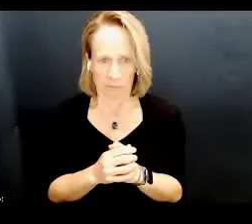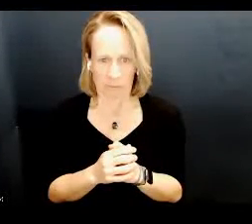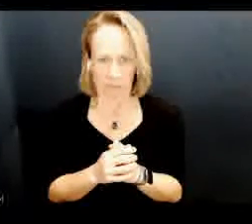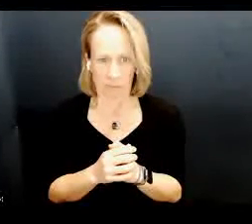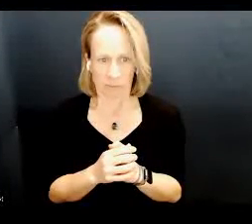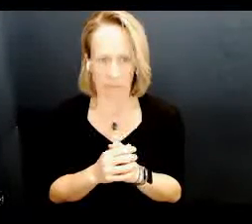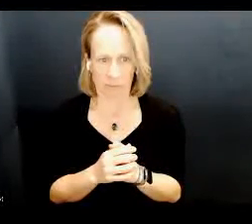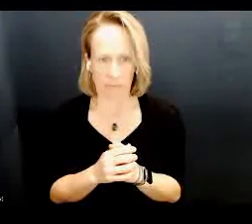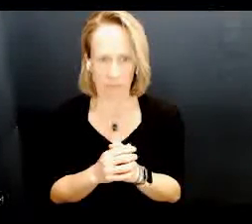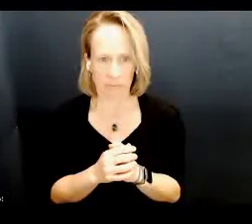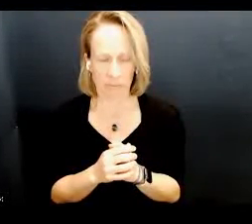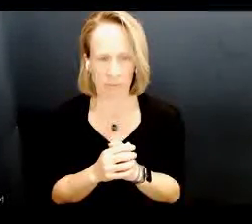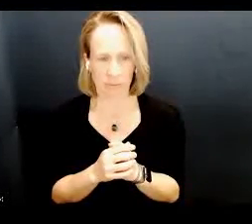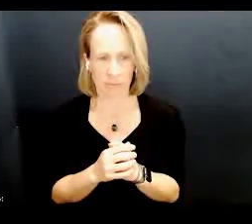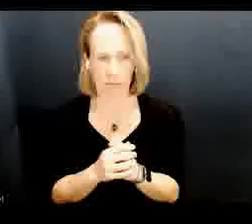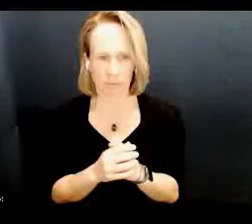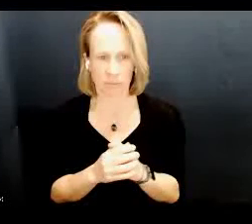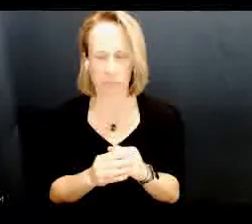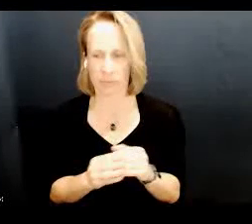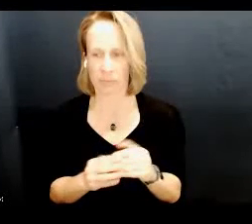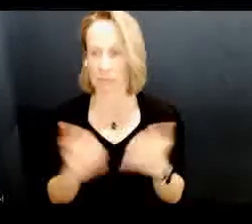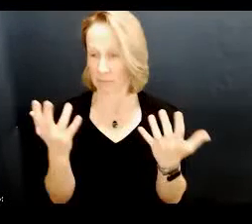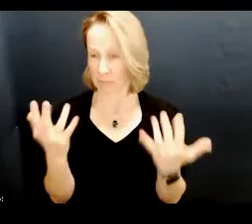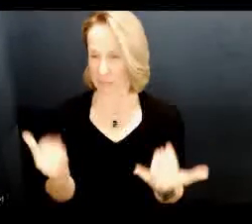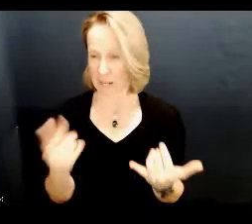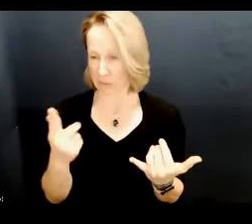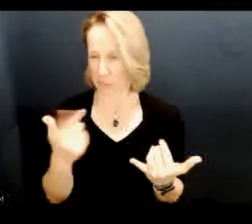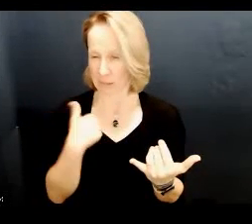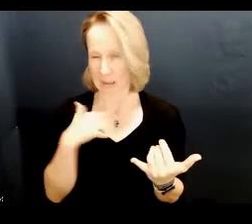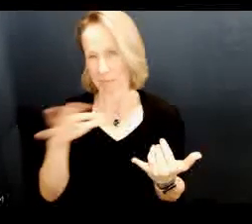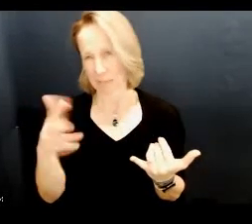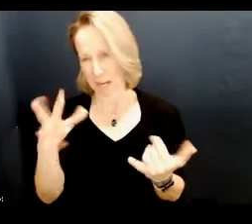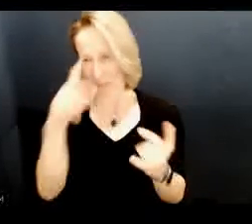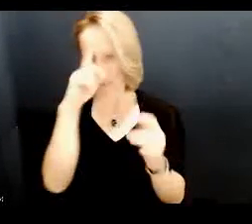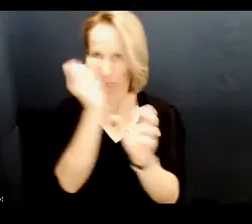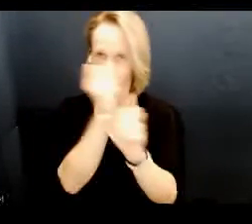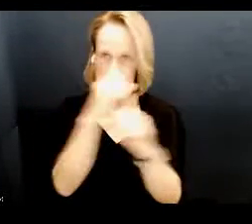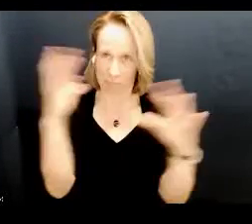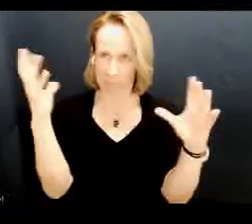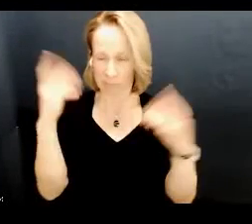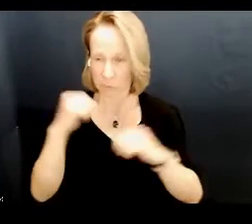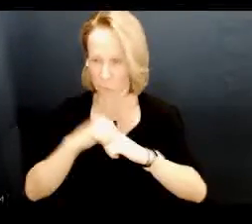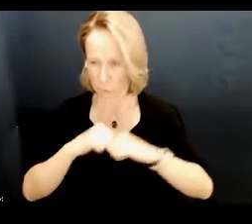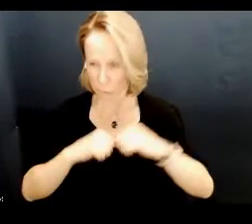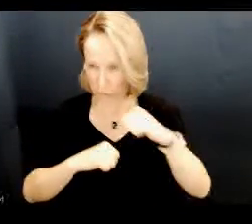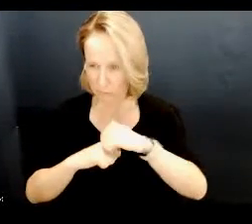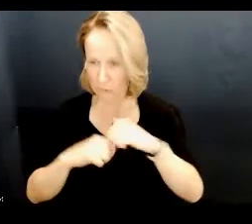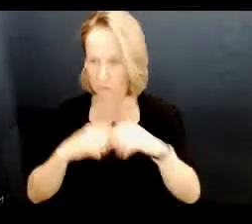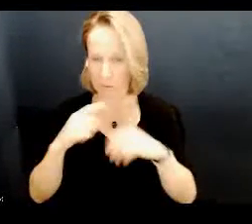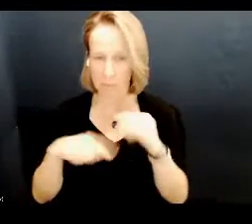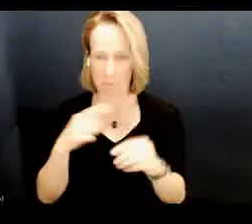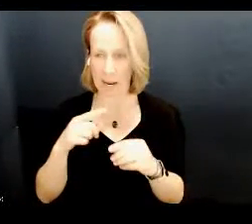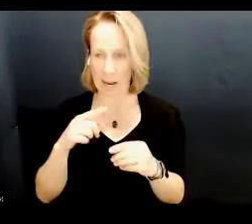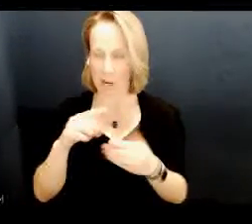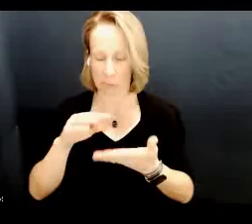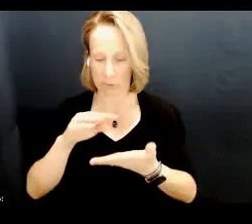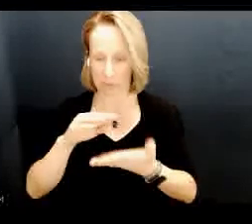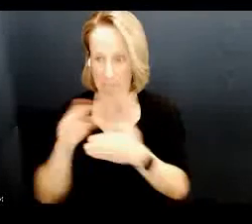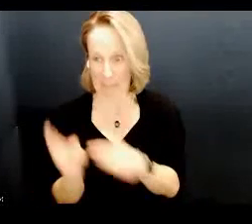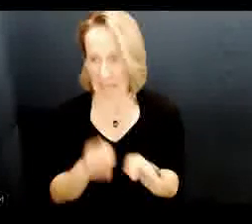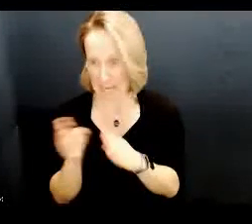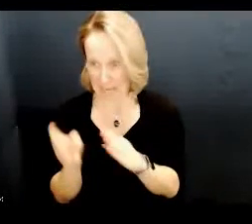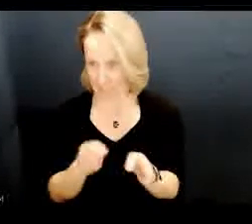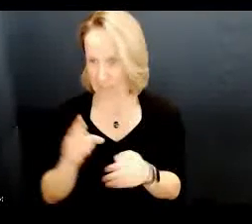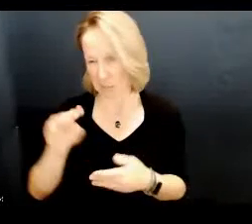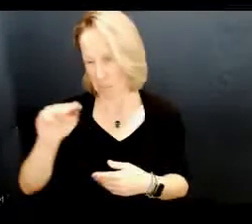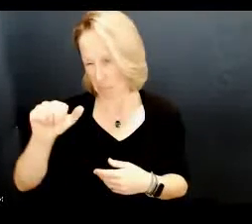All right, so now that we kind of have a framework for understanding the mapping process, we want to get started. And like I said before, we